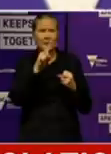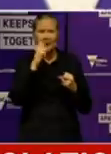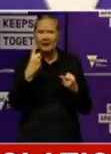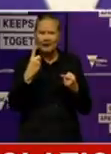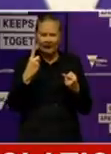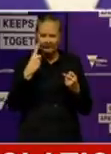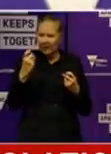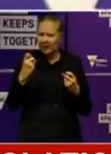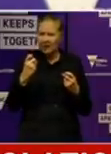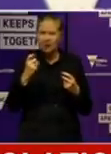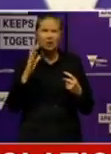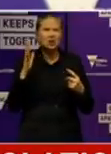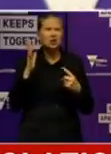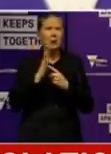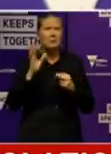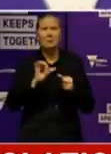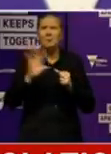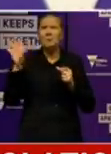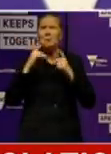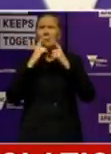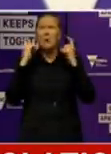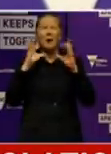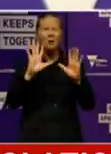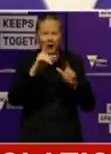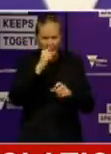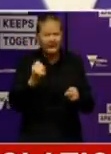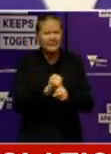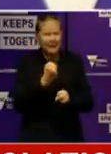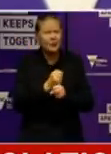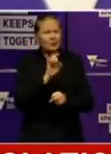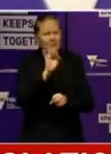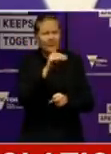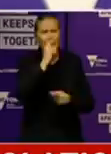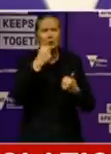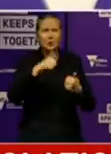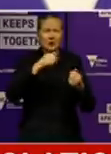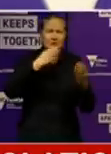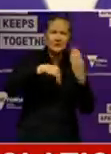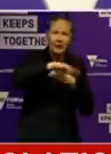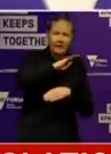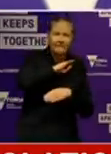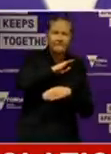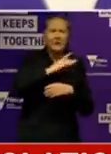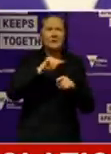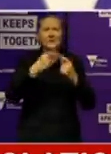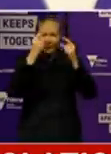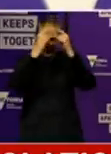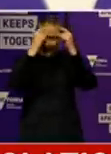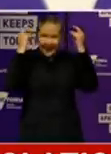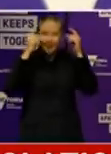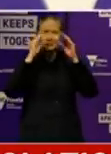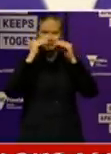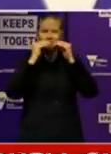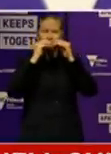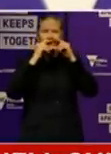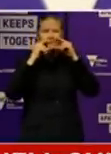top tier surgical mask. You can make one yourself. You can use a scarf. You can use a bandana. Something is better than nothing, and we will